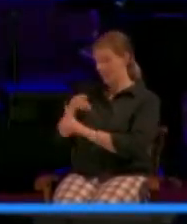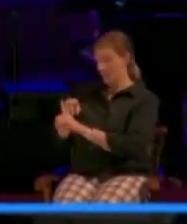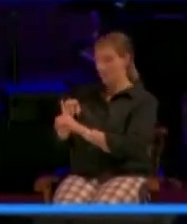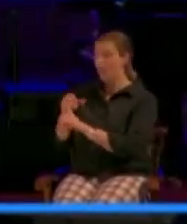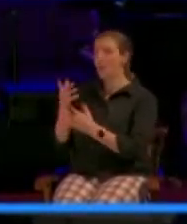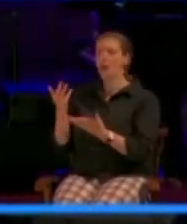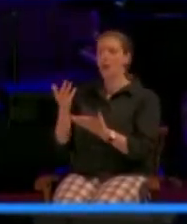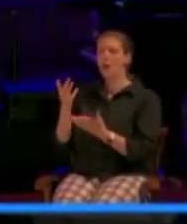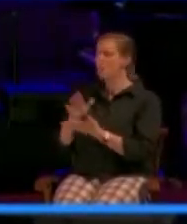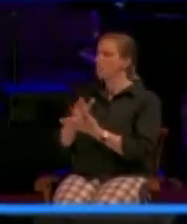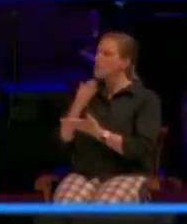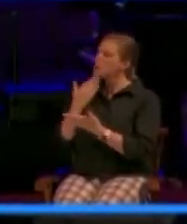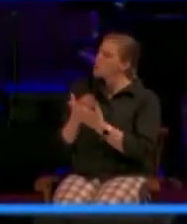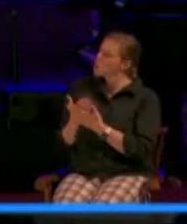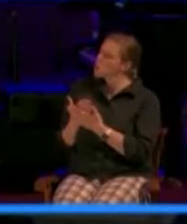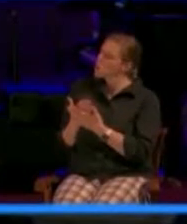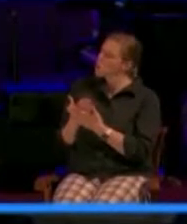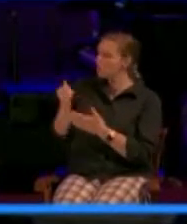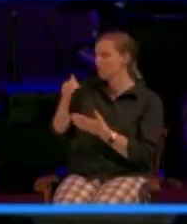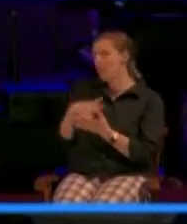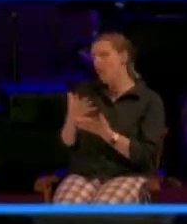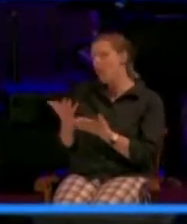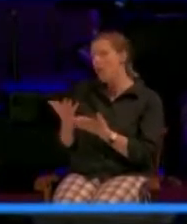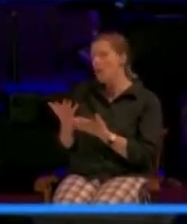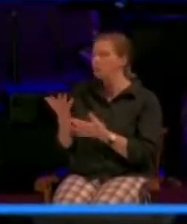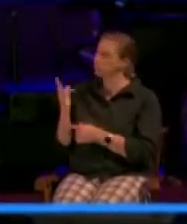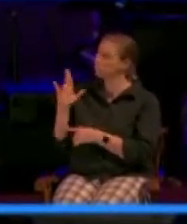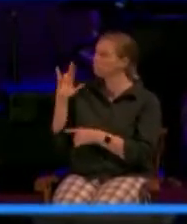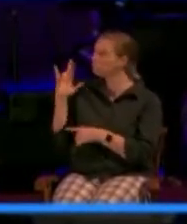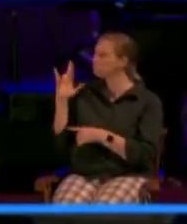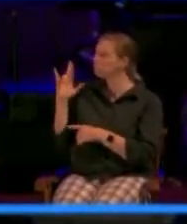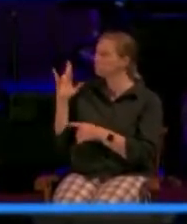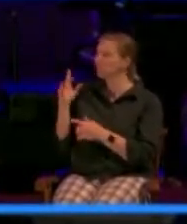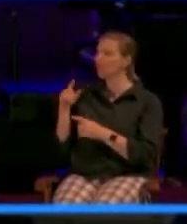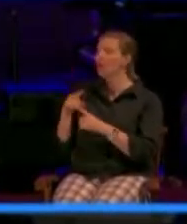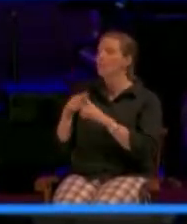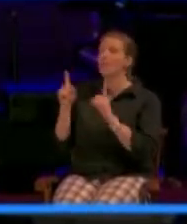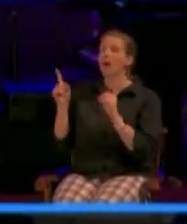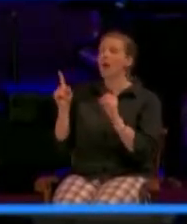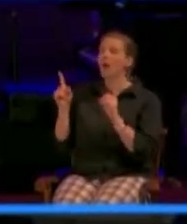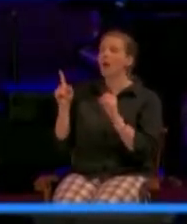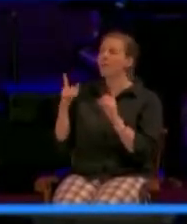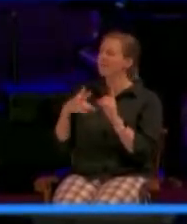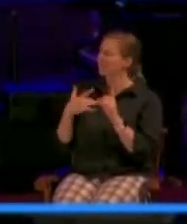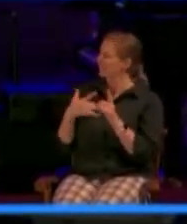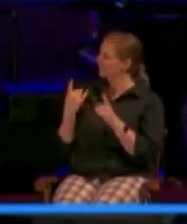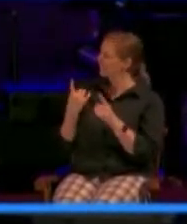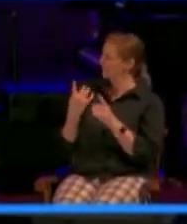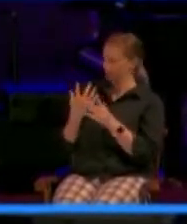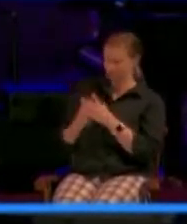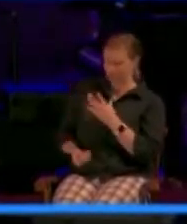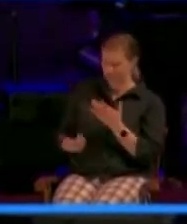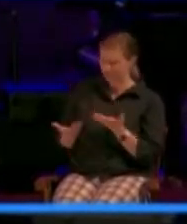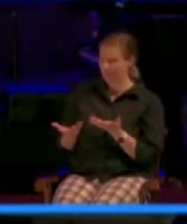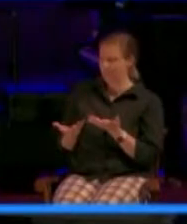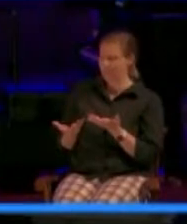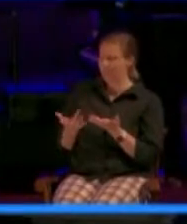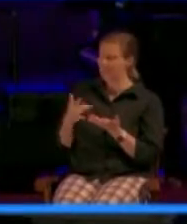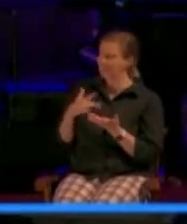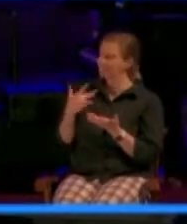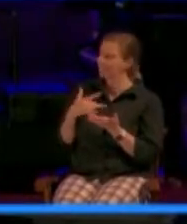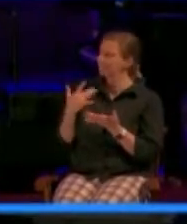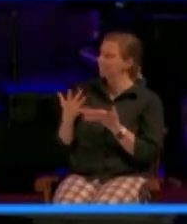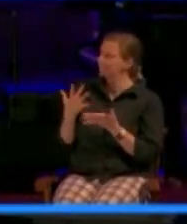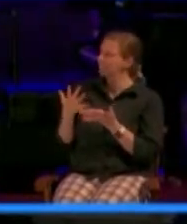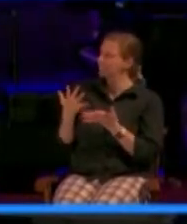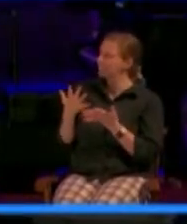knows there's something lacking in his life. And can I tell you something? Every person in this room, if you'll be honest about it, has